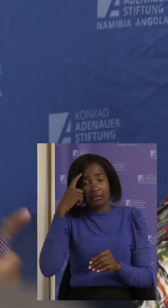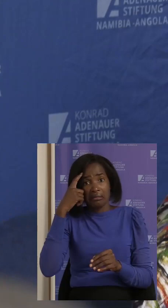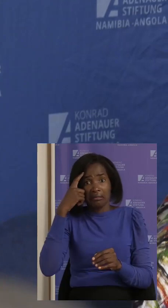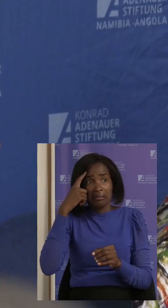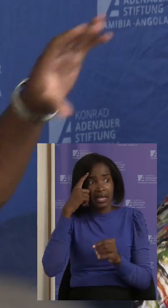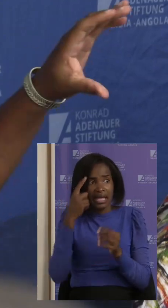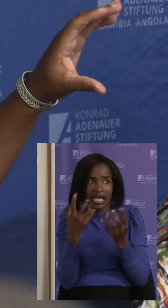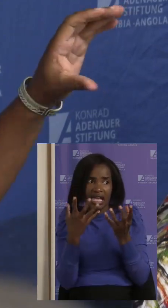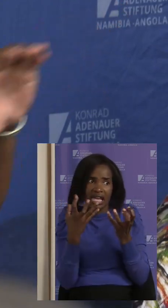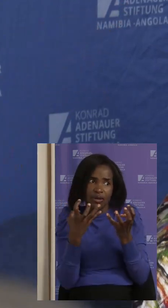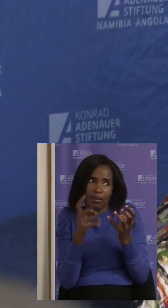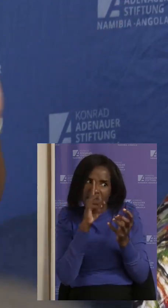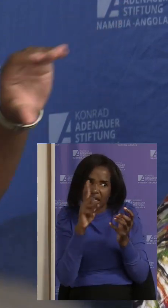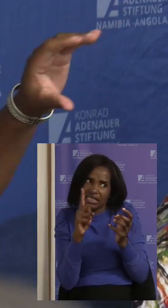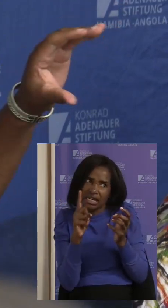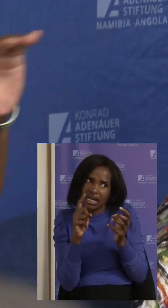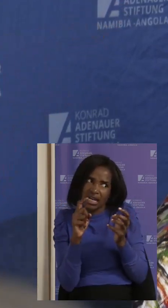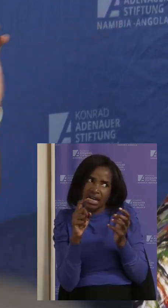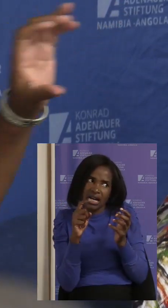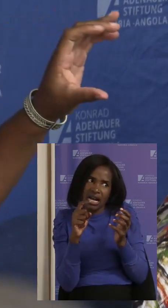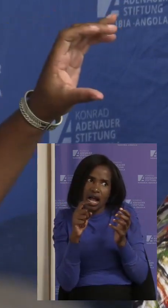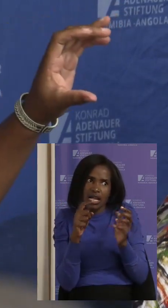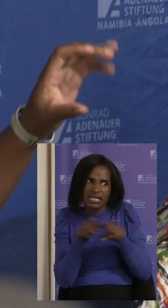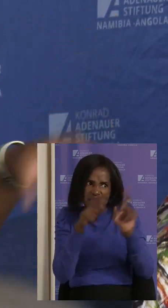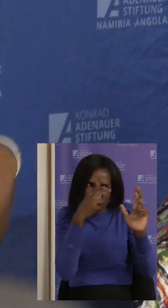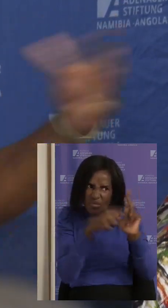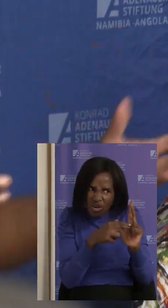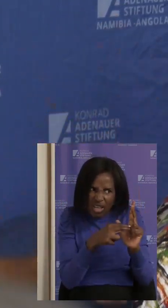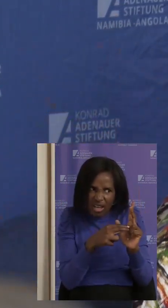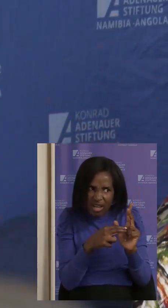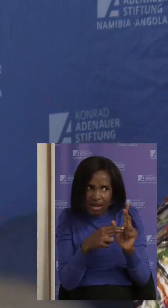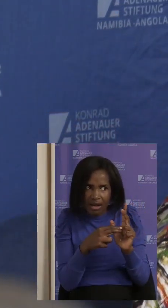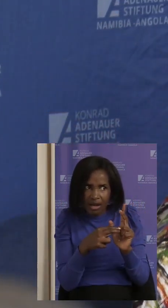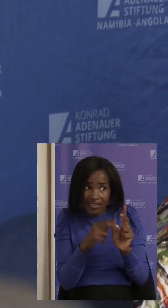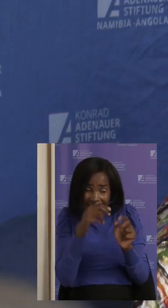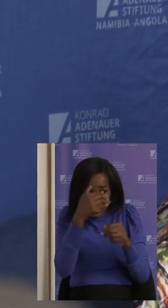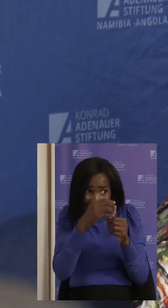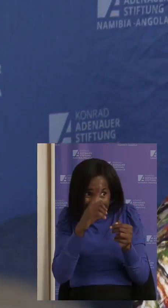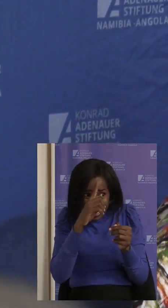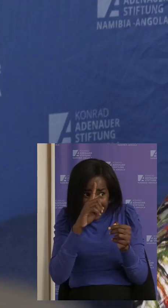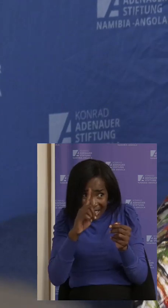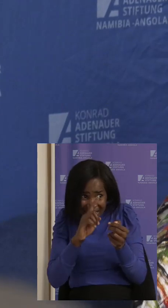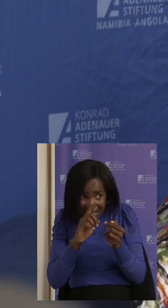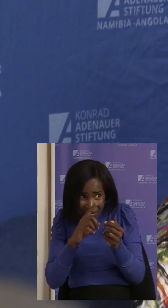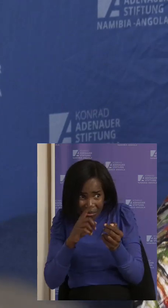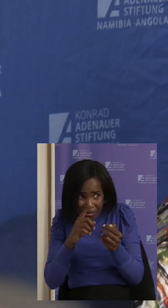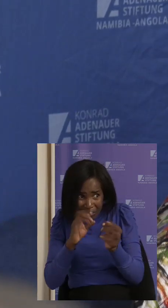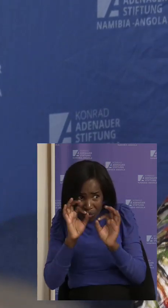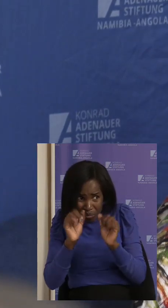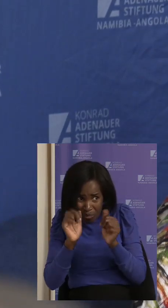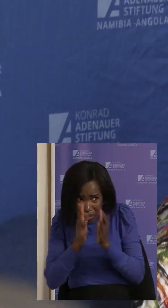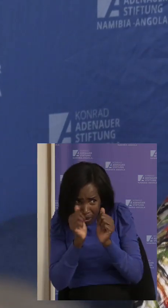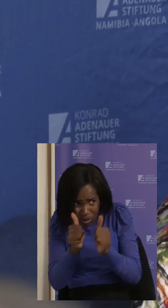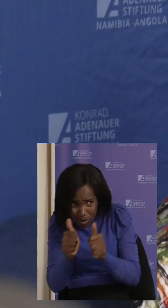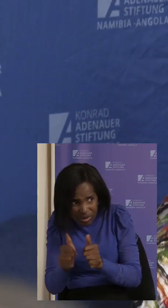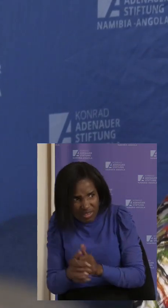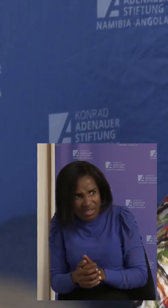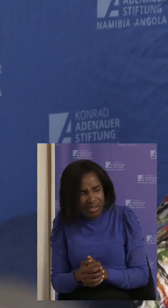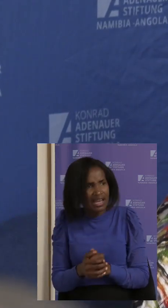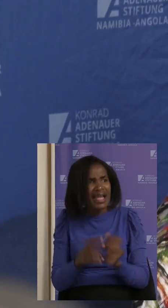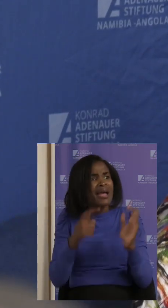the requirement of a teacher to the requirement of a lawyer, then I can produce good teachers, you are mistaken. So it's very important that we need to debate